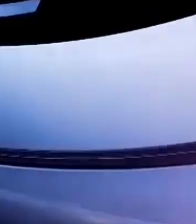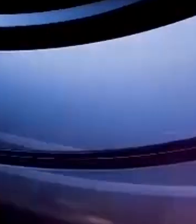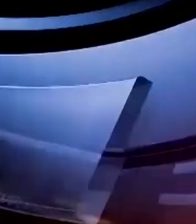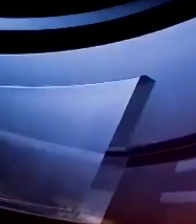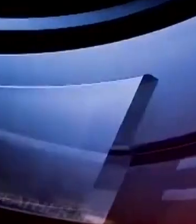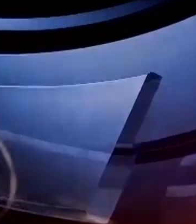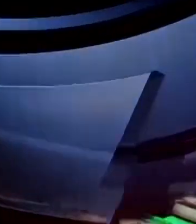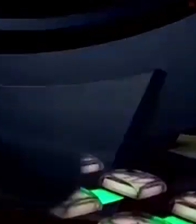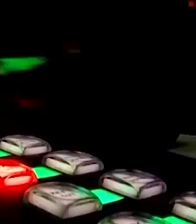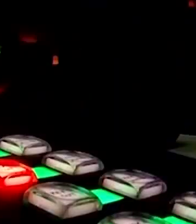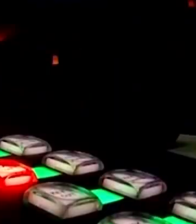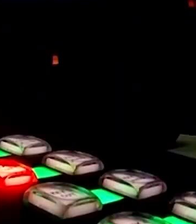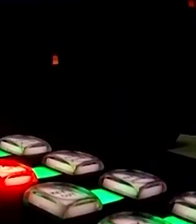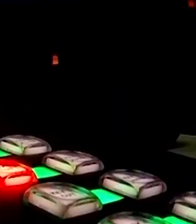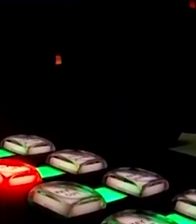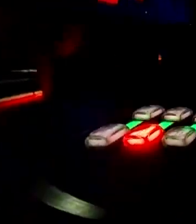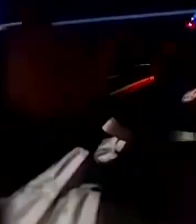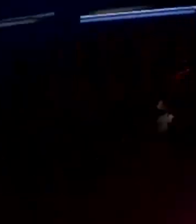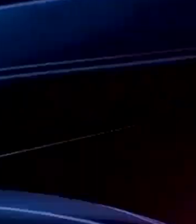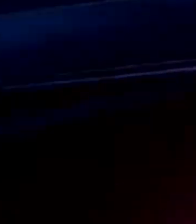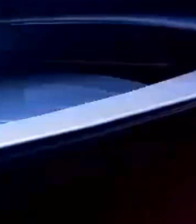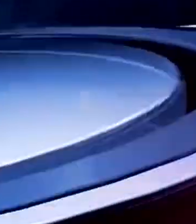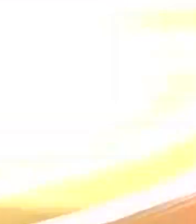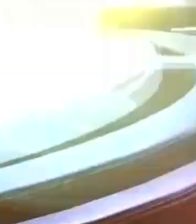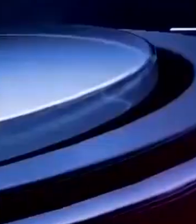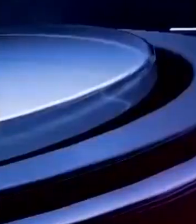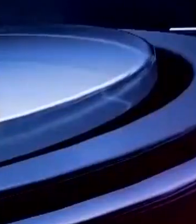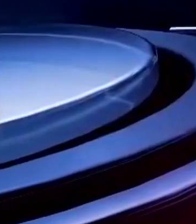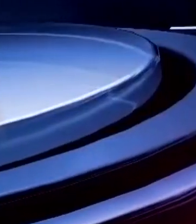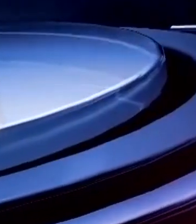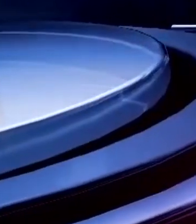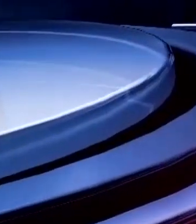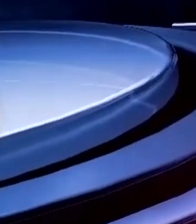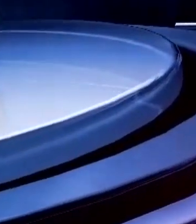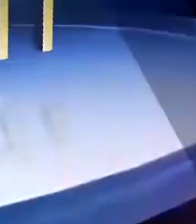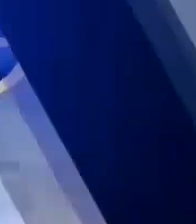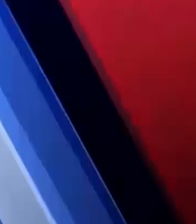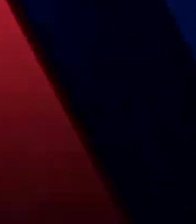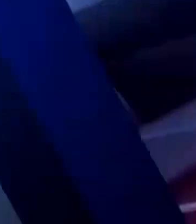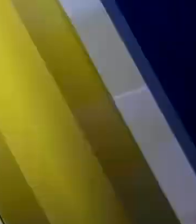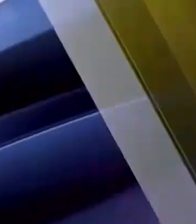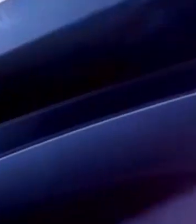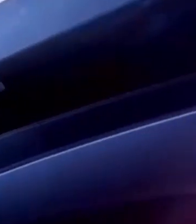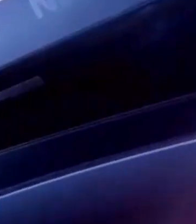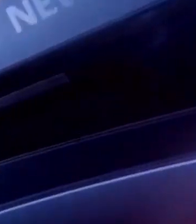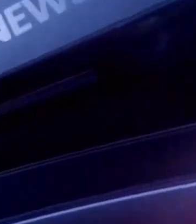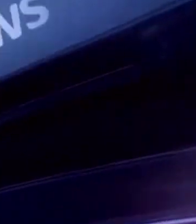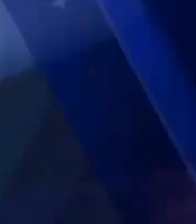Broadcasting from our studios in the Pine, St. Michael, this is Cbc News Night, starting now.